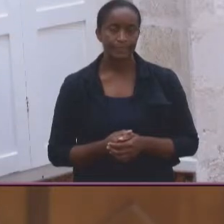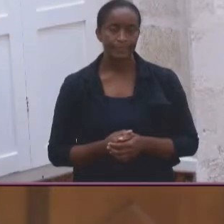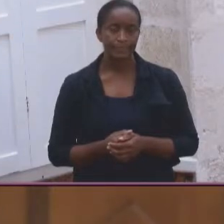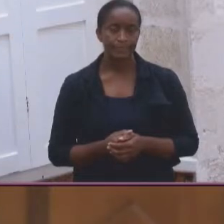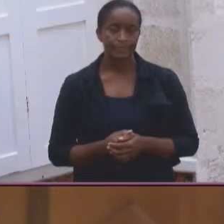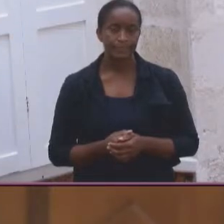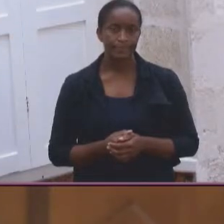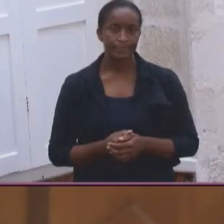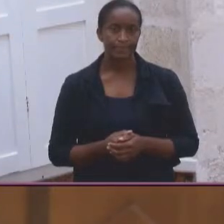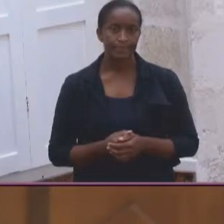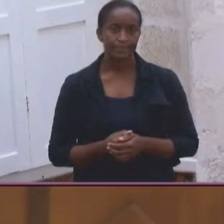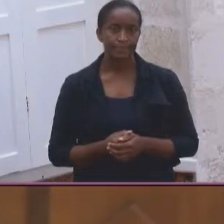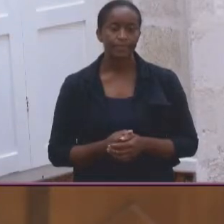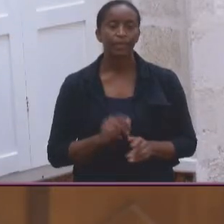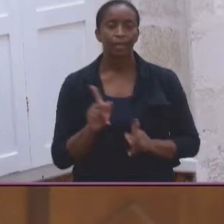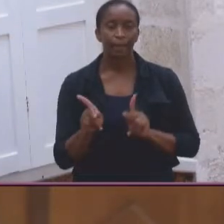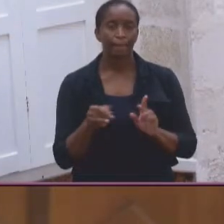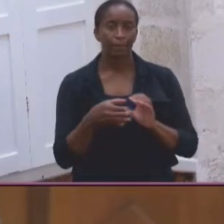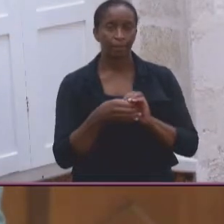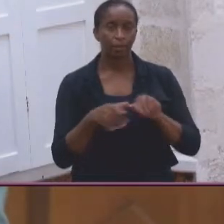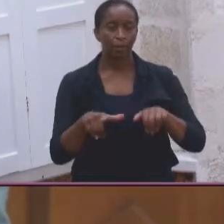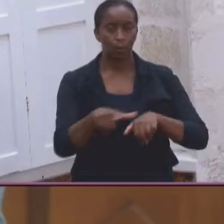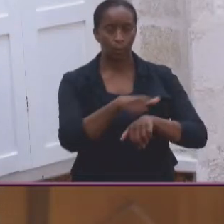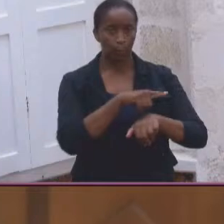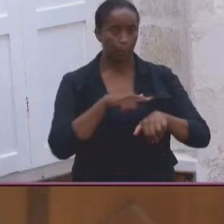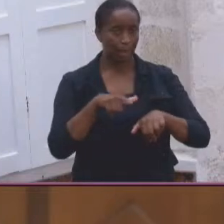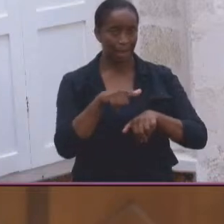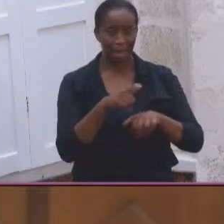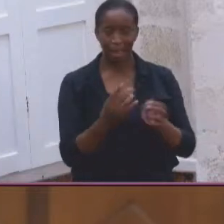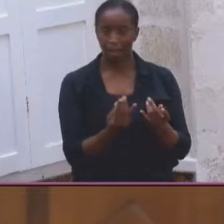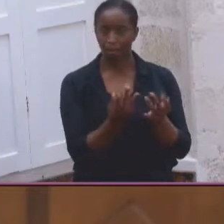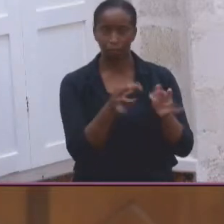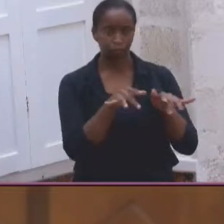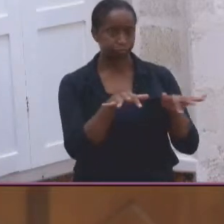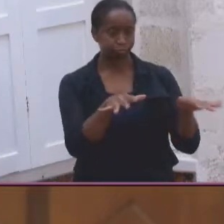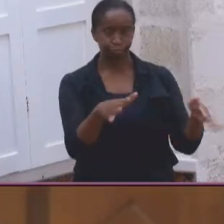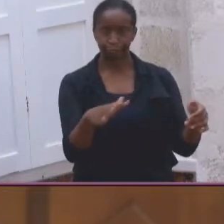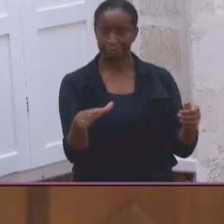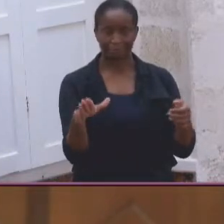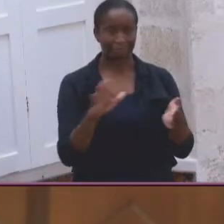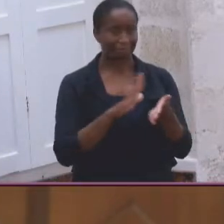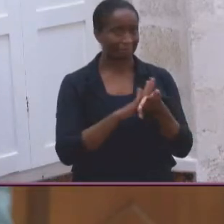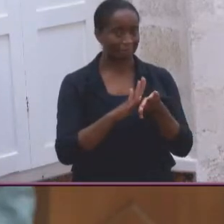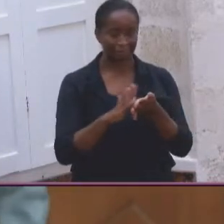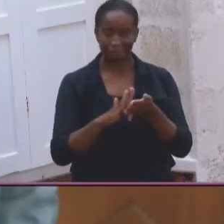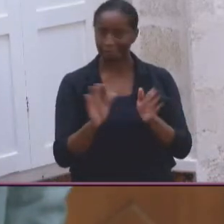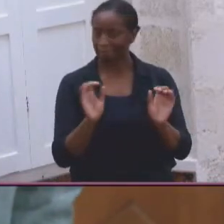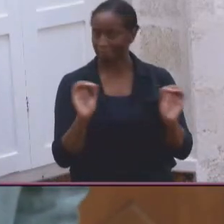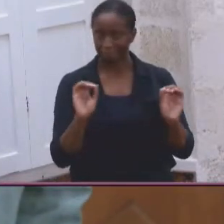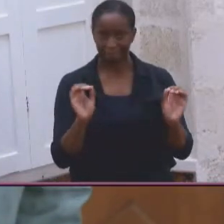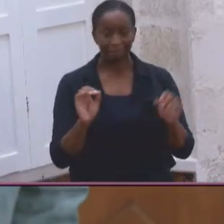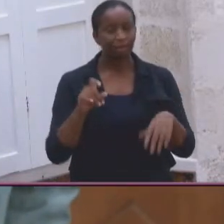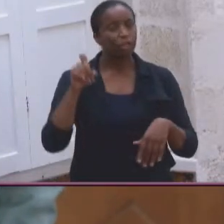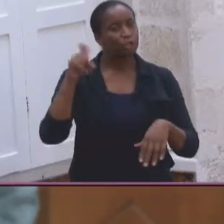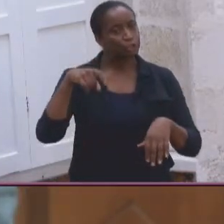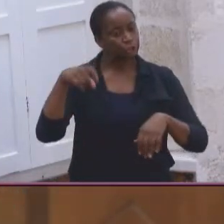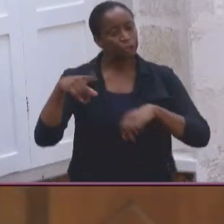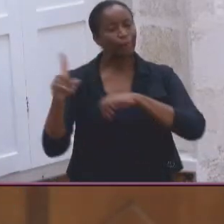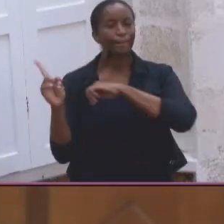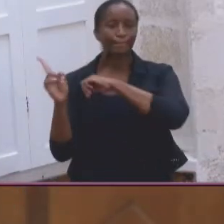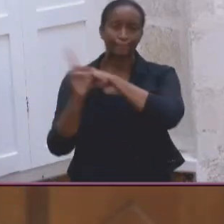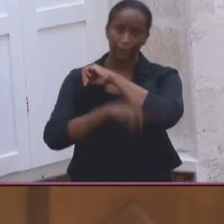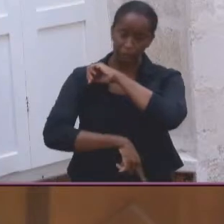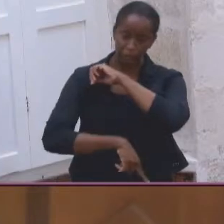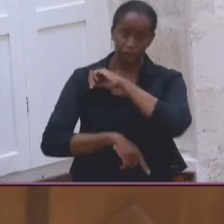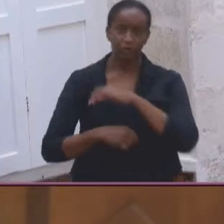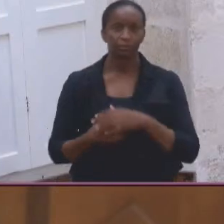care of their properties. I have no problem with attaching it to the land tax bill.